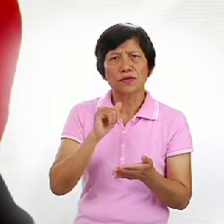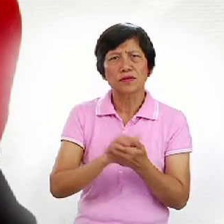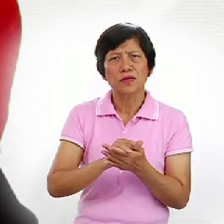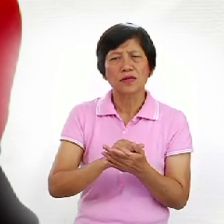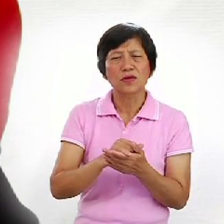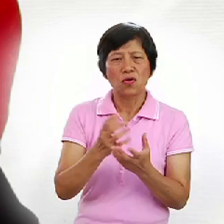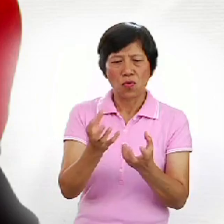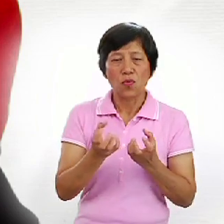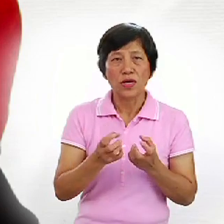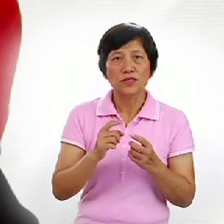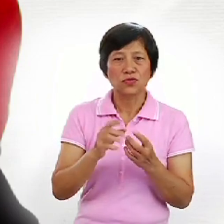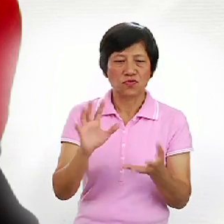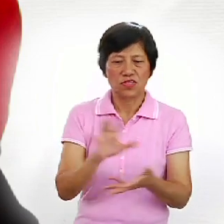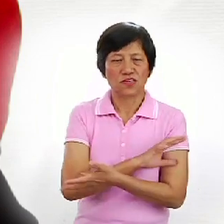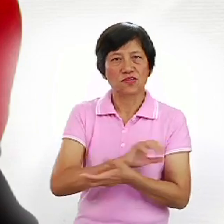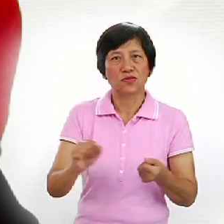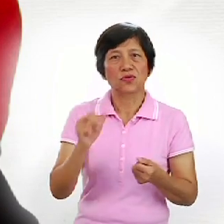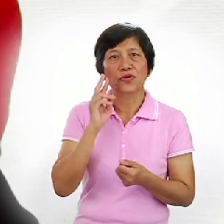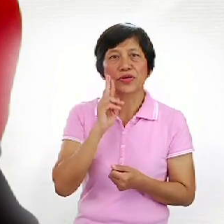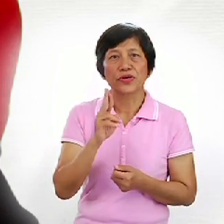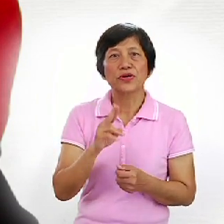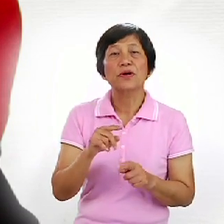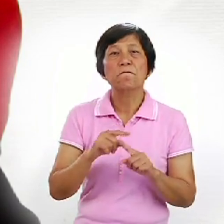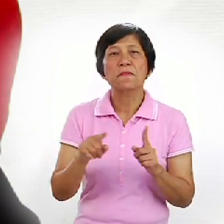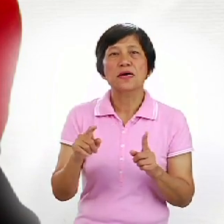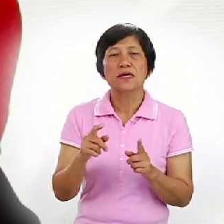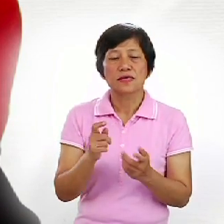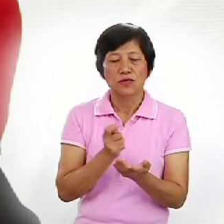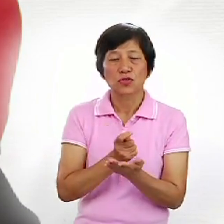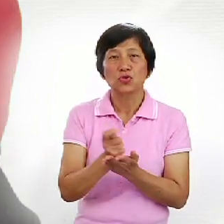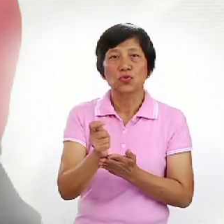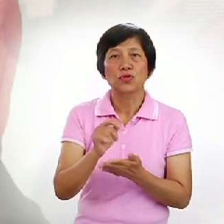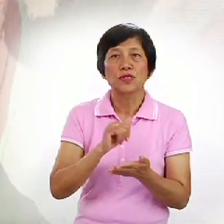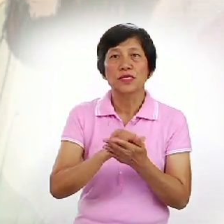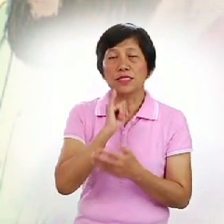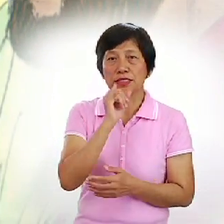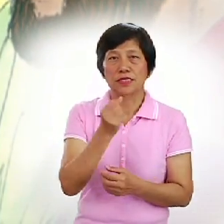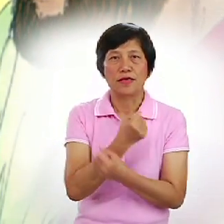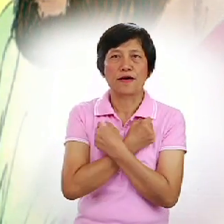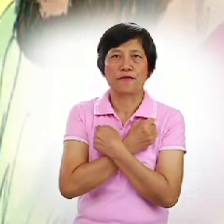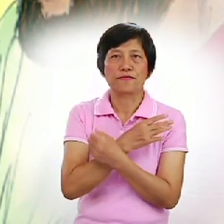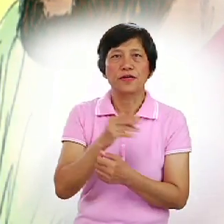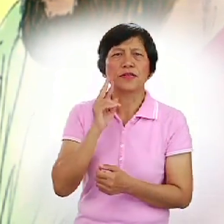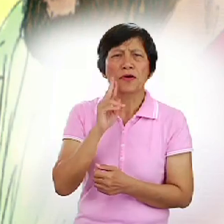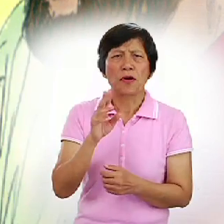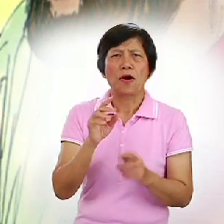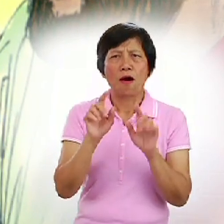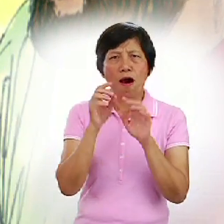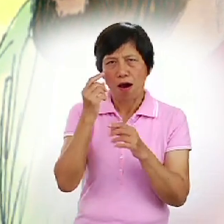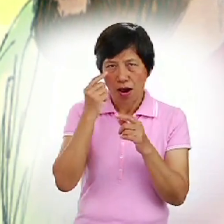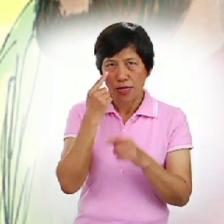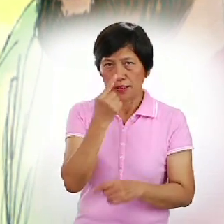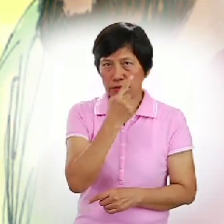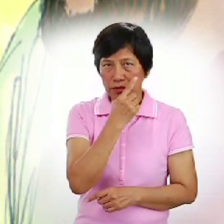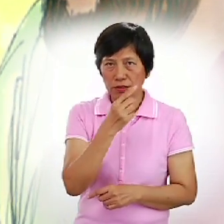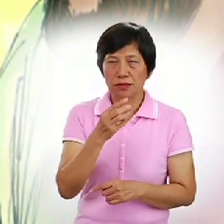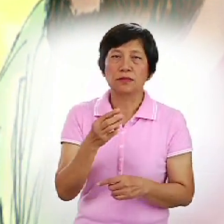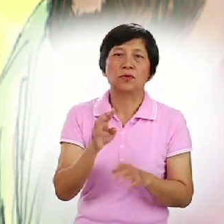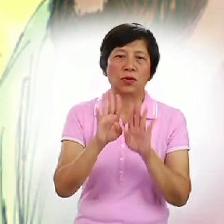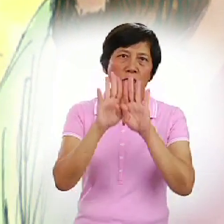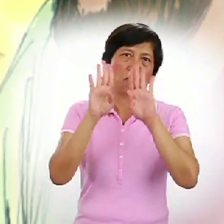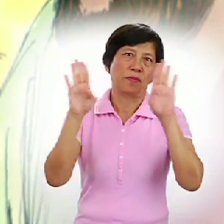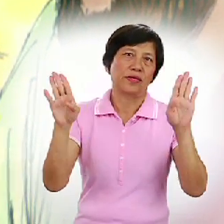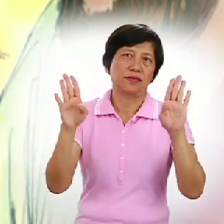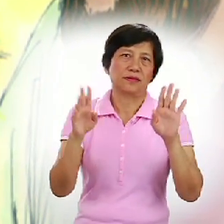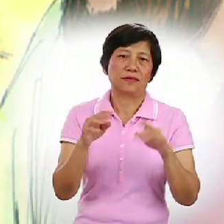to destroy her, but truth that is love. And her eyes were opened. Are you